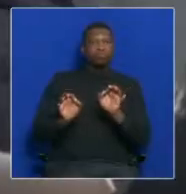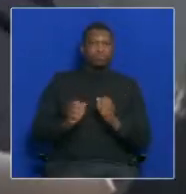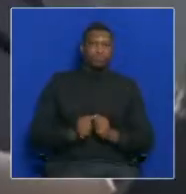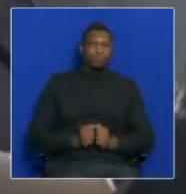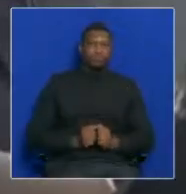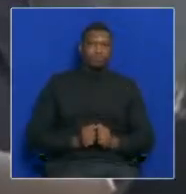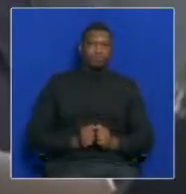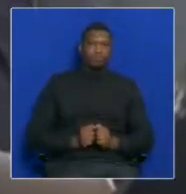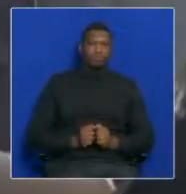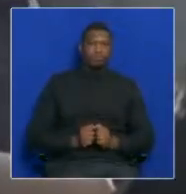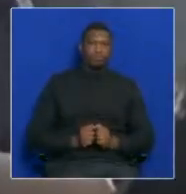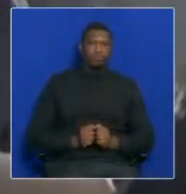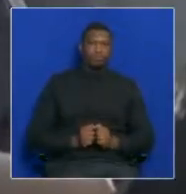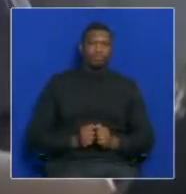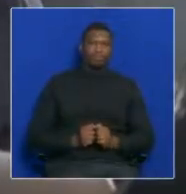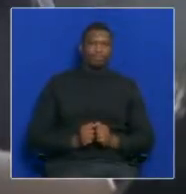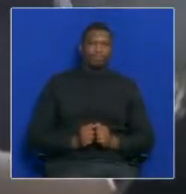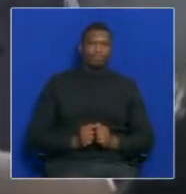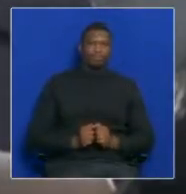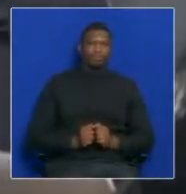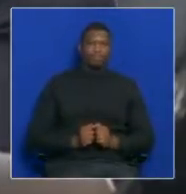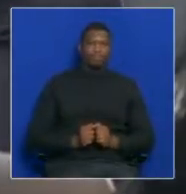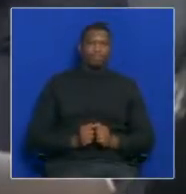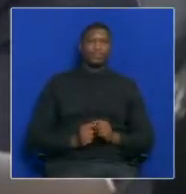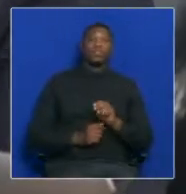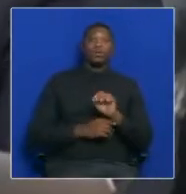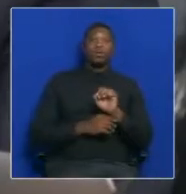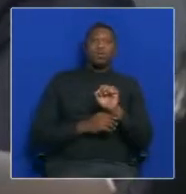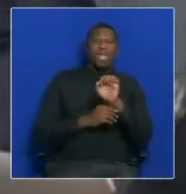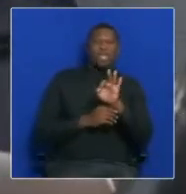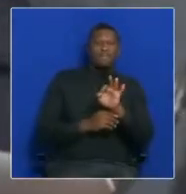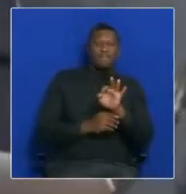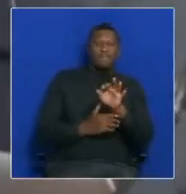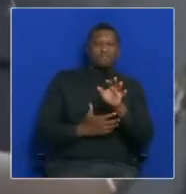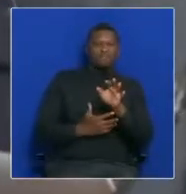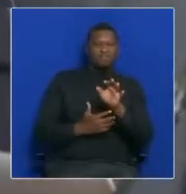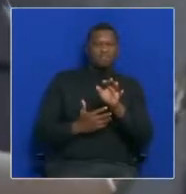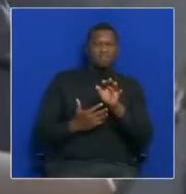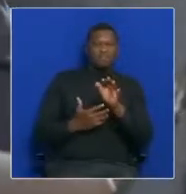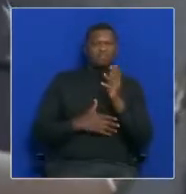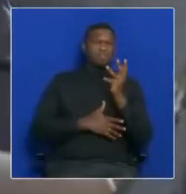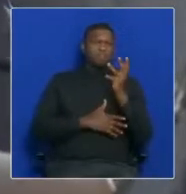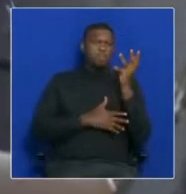clear, if the speaker matter, as I understand it, and you've